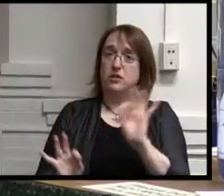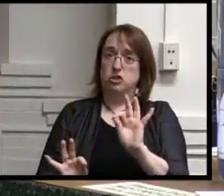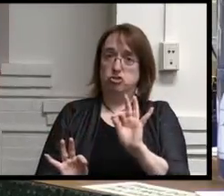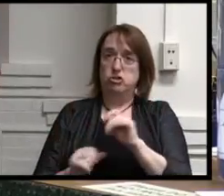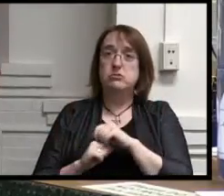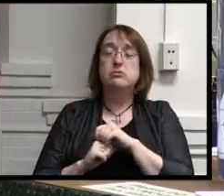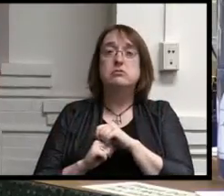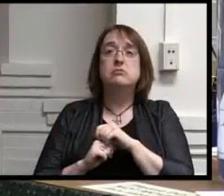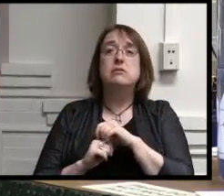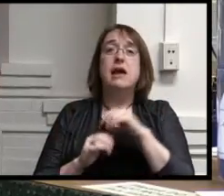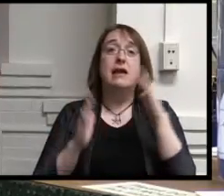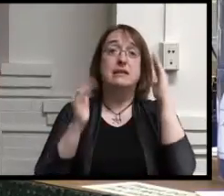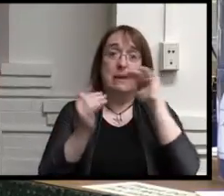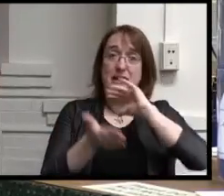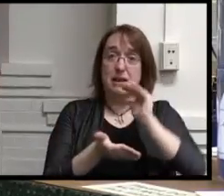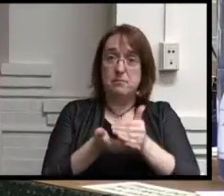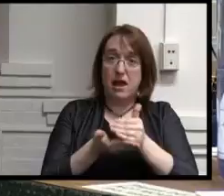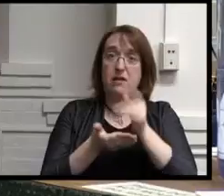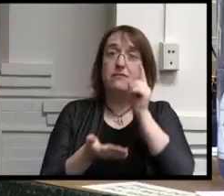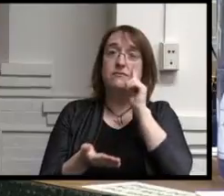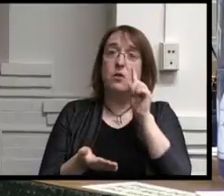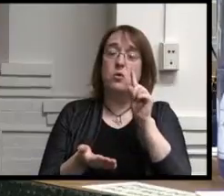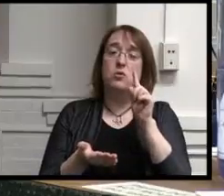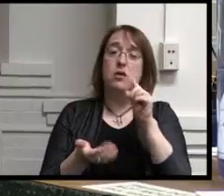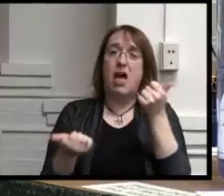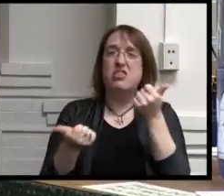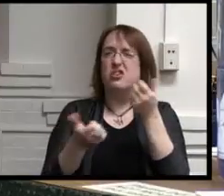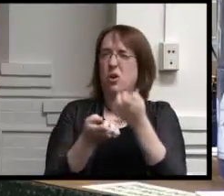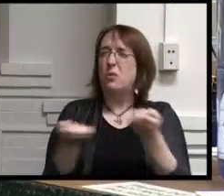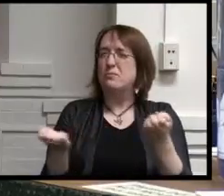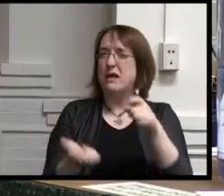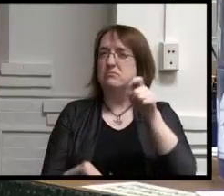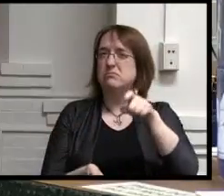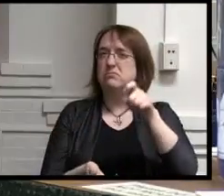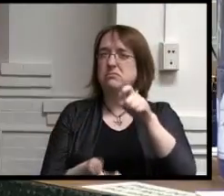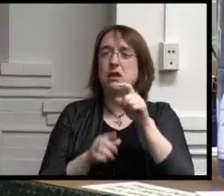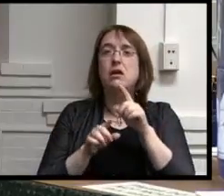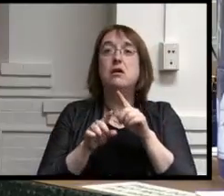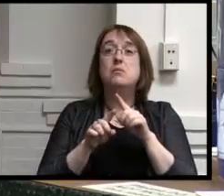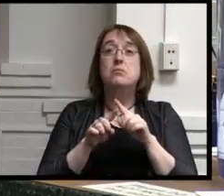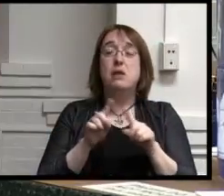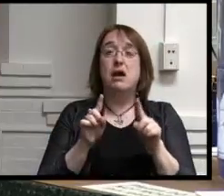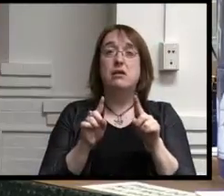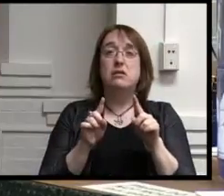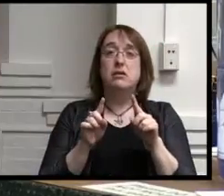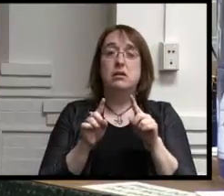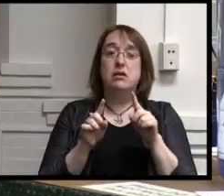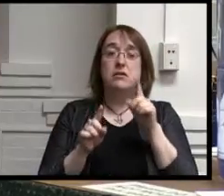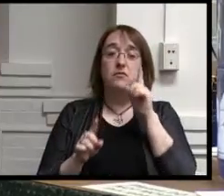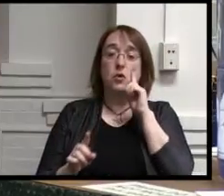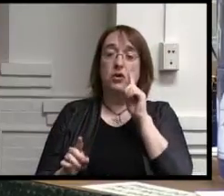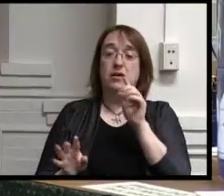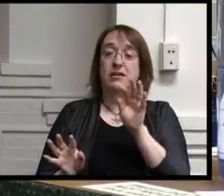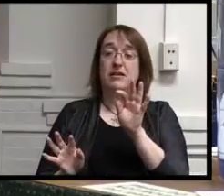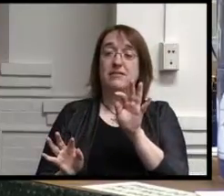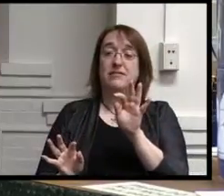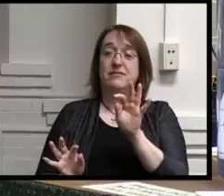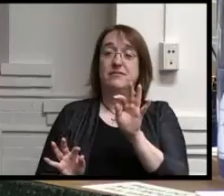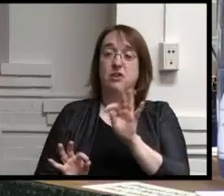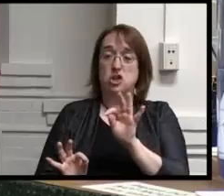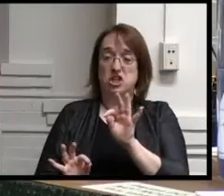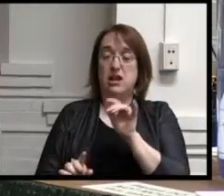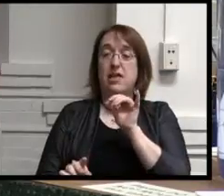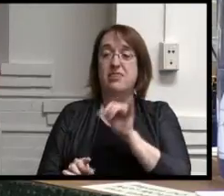and an expected amount for some of the other equipment. But it's and I should say on the furnishings that